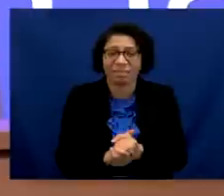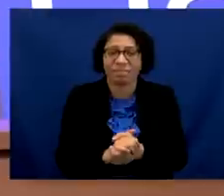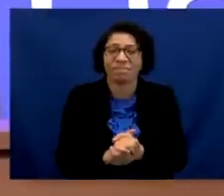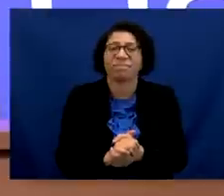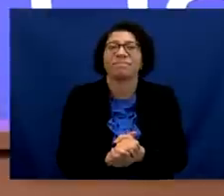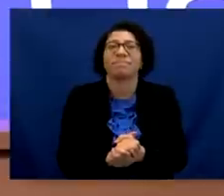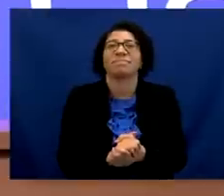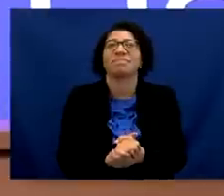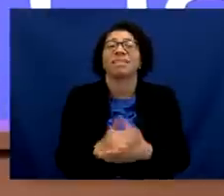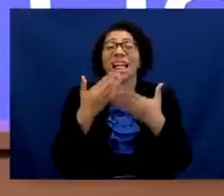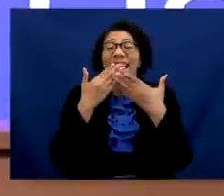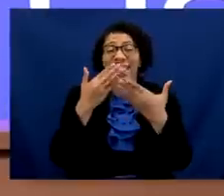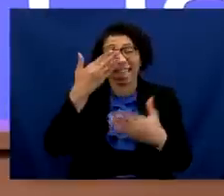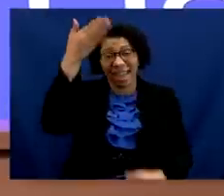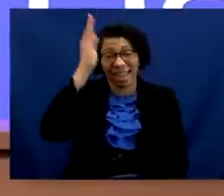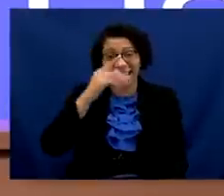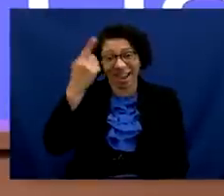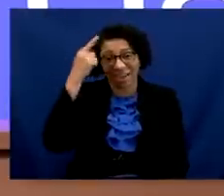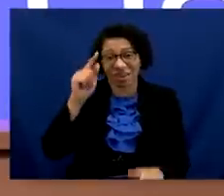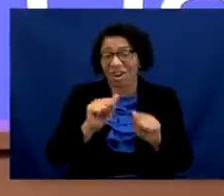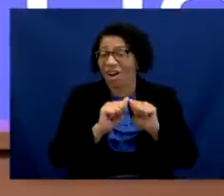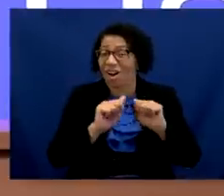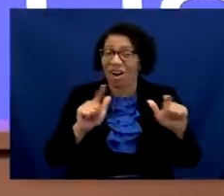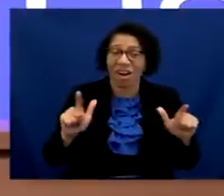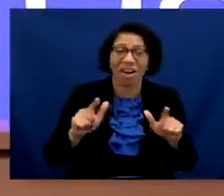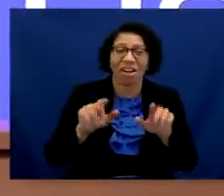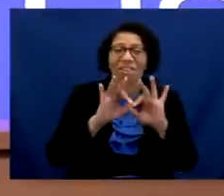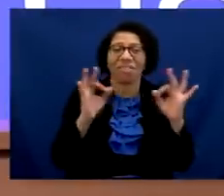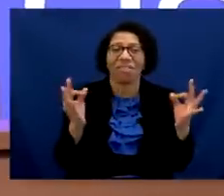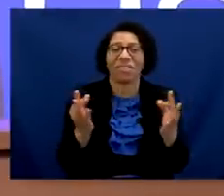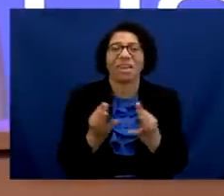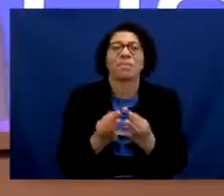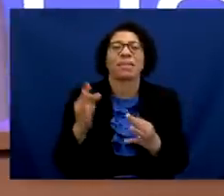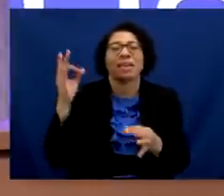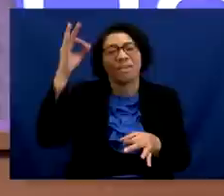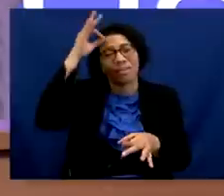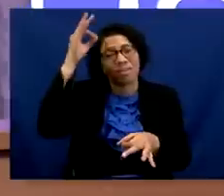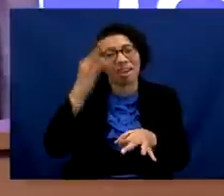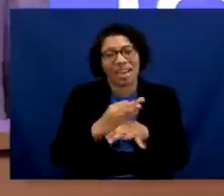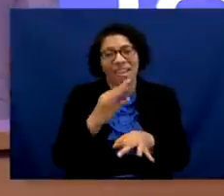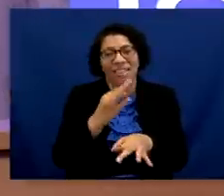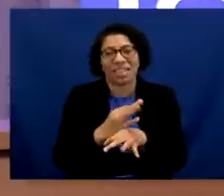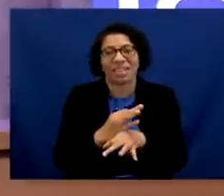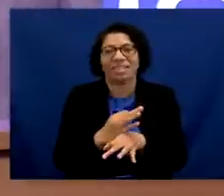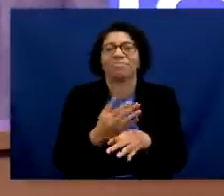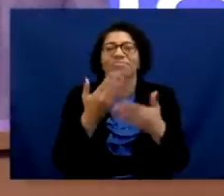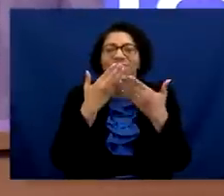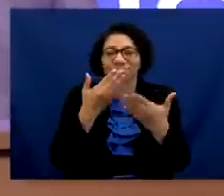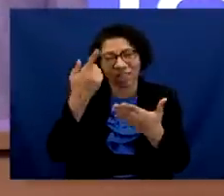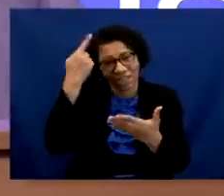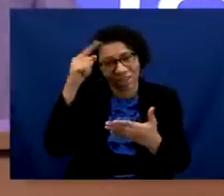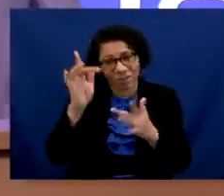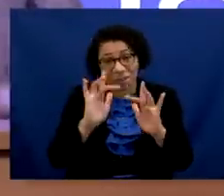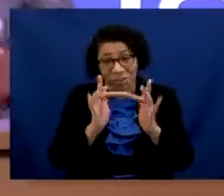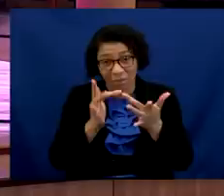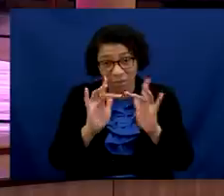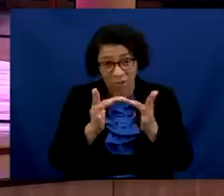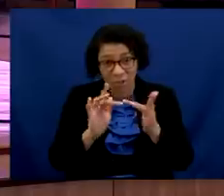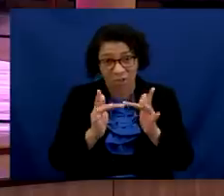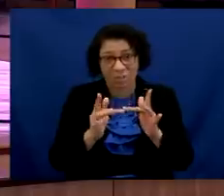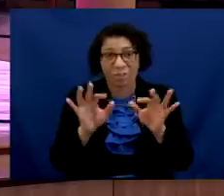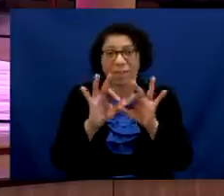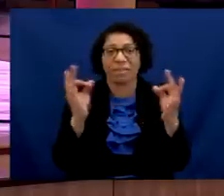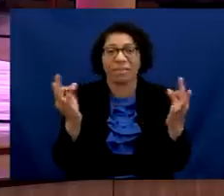we thank God for all of the family of faith who joins with us virtually. Come on, thank God for our virtual family of faith this Sunday morning.